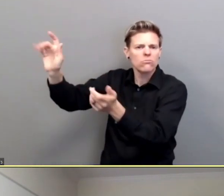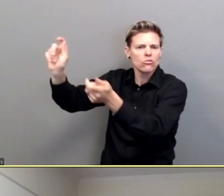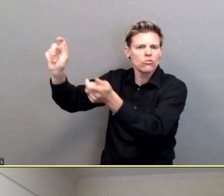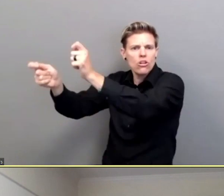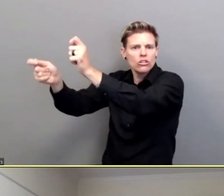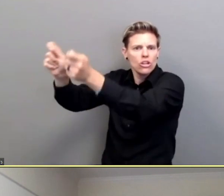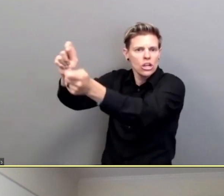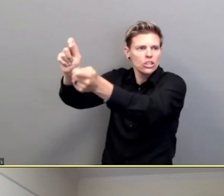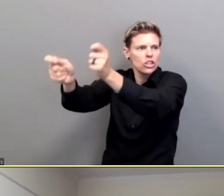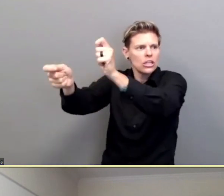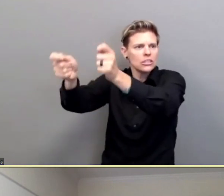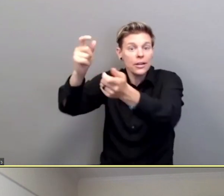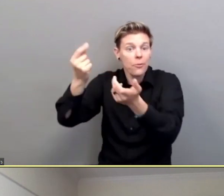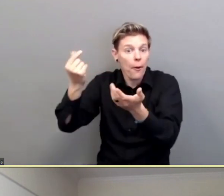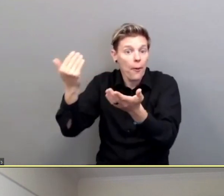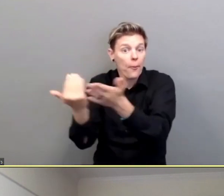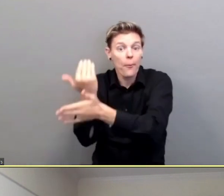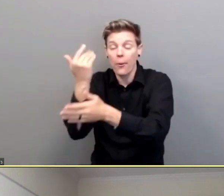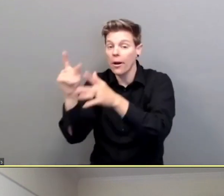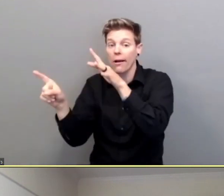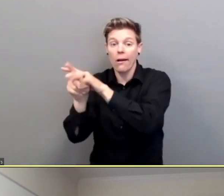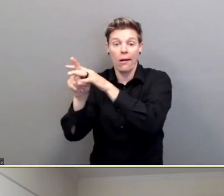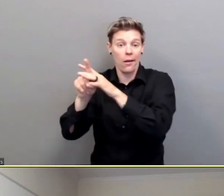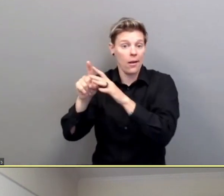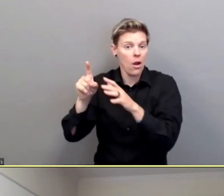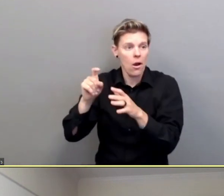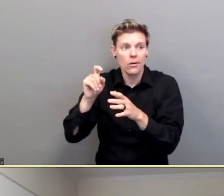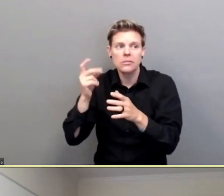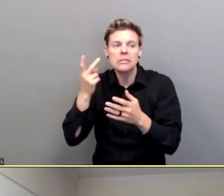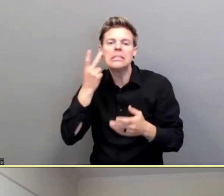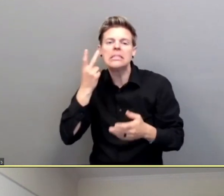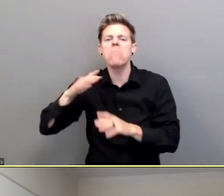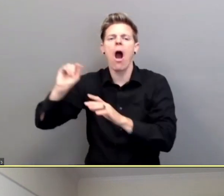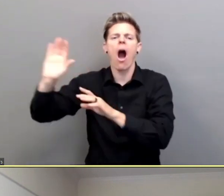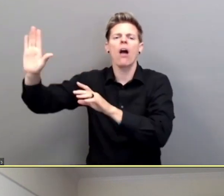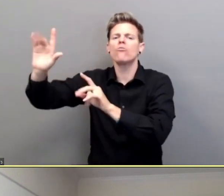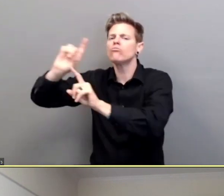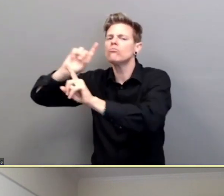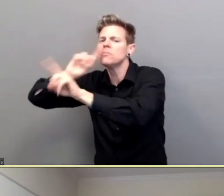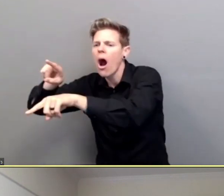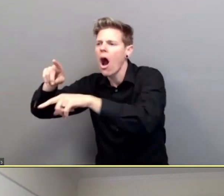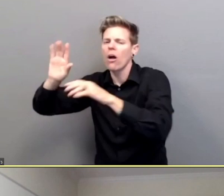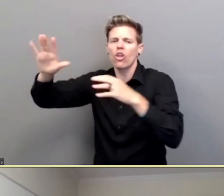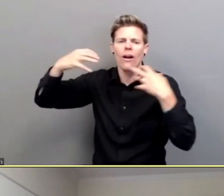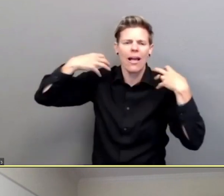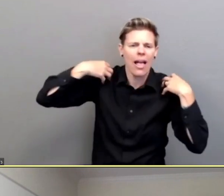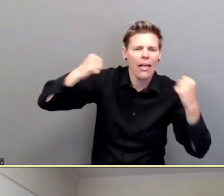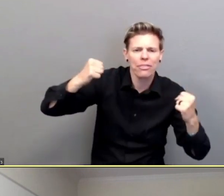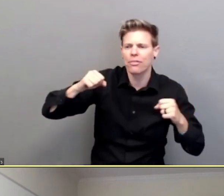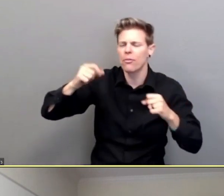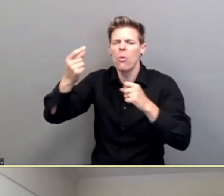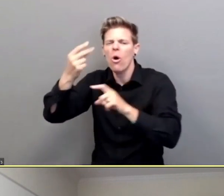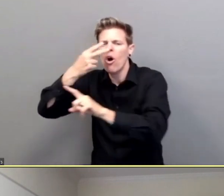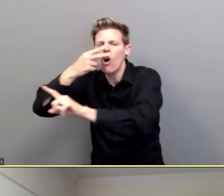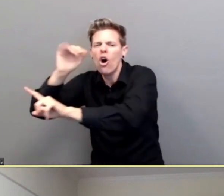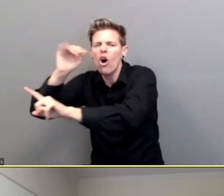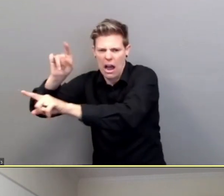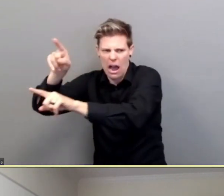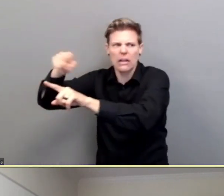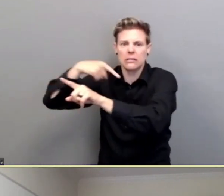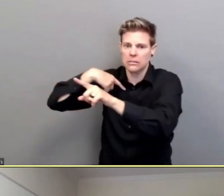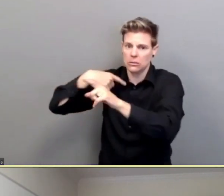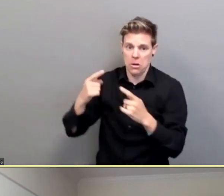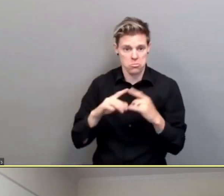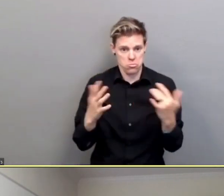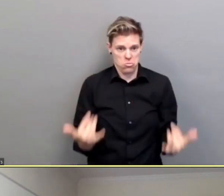variants in different locations in the globe. So I think currently it's too early to say, but I think it's